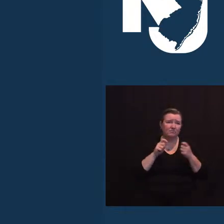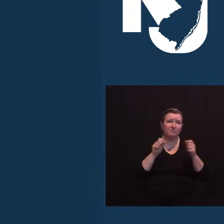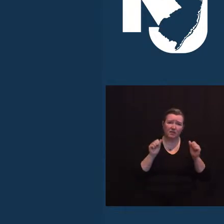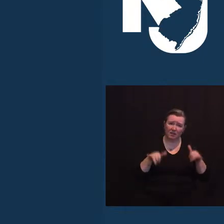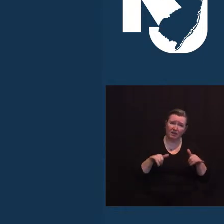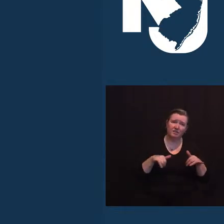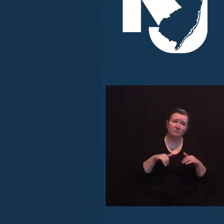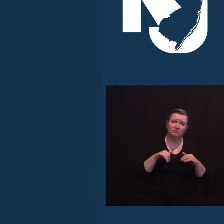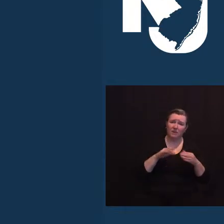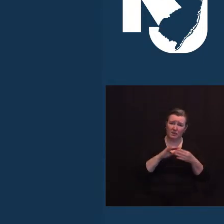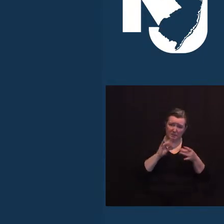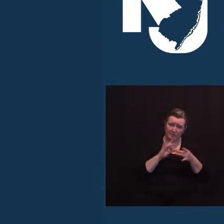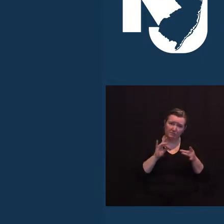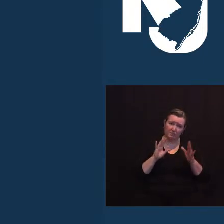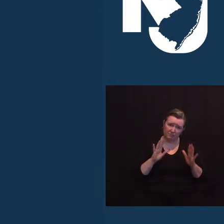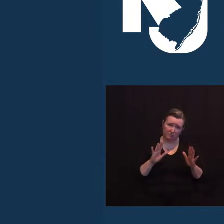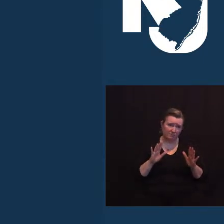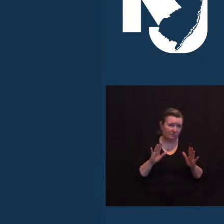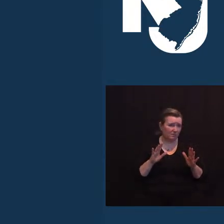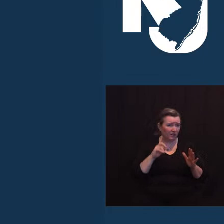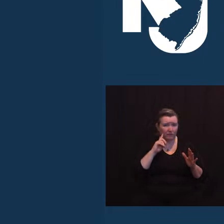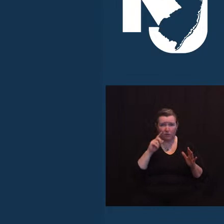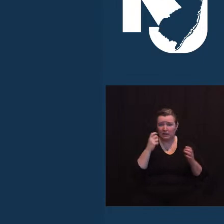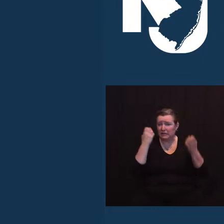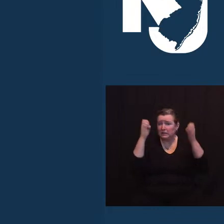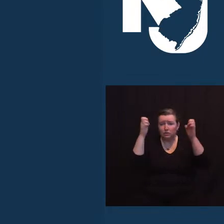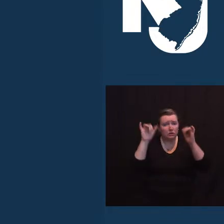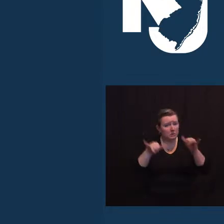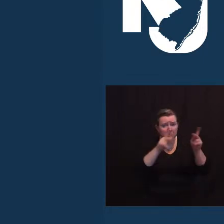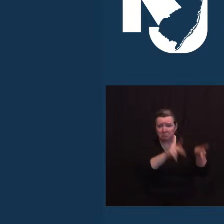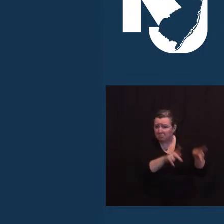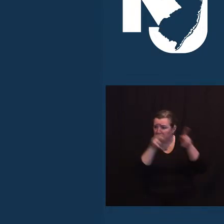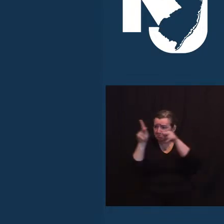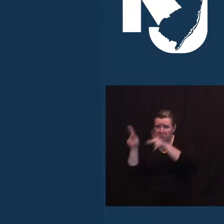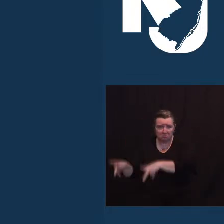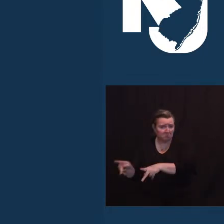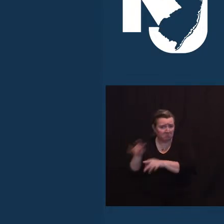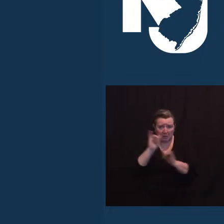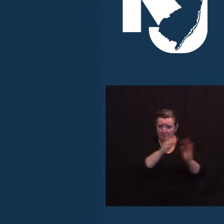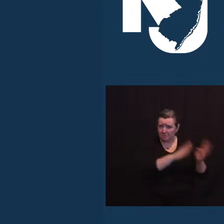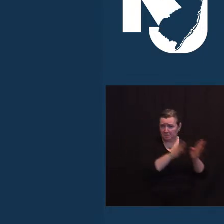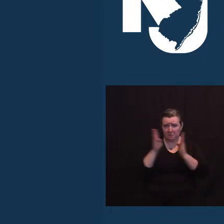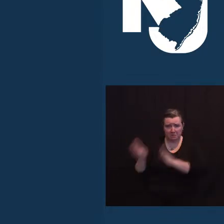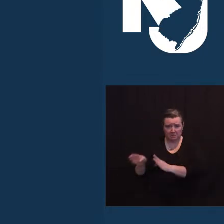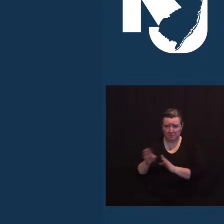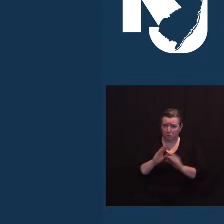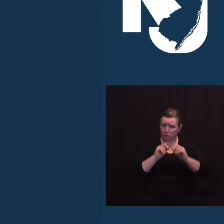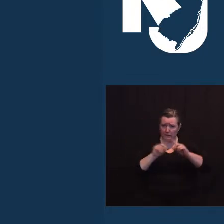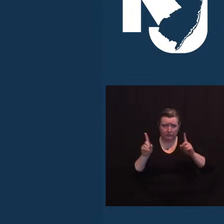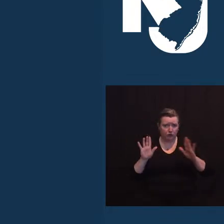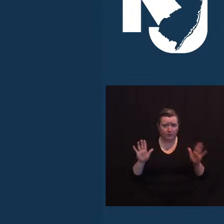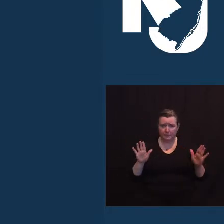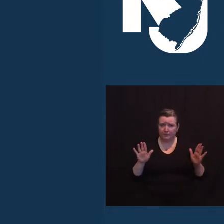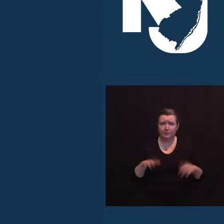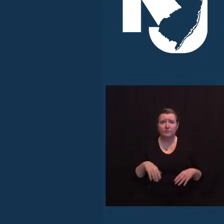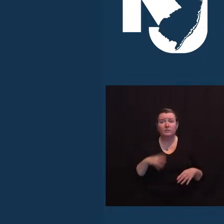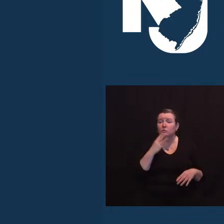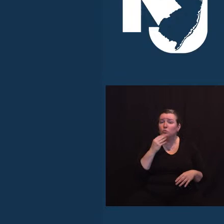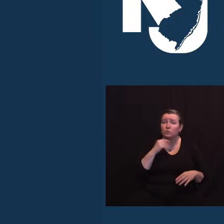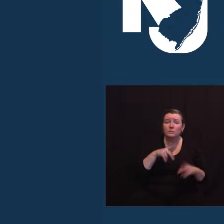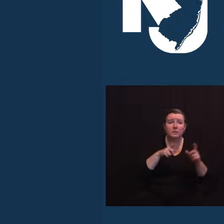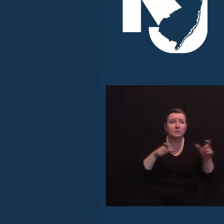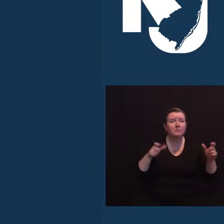and warnings for those celebrating Easter a week from this weekend. So, to those celebrating Passover, bless